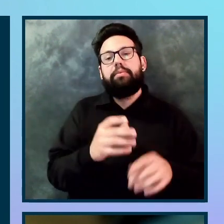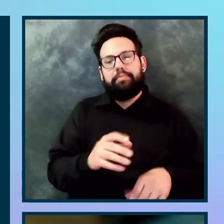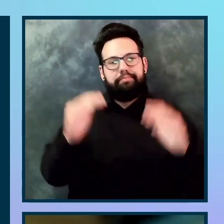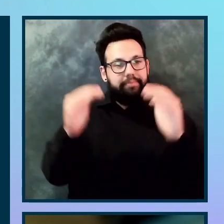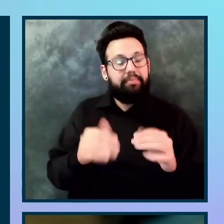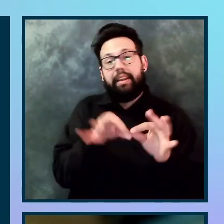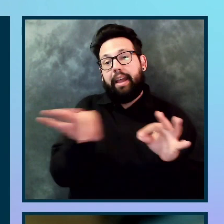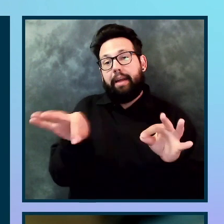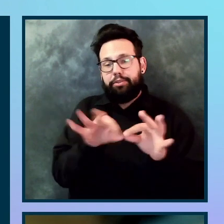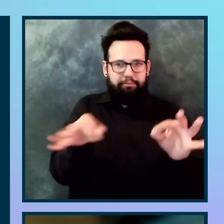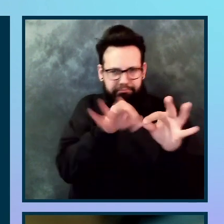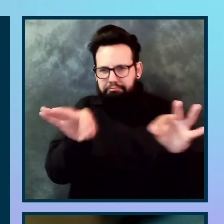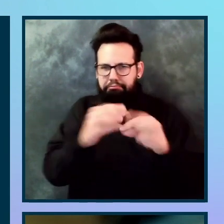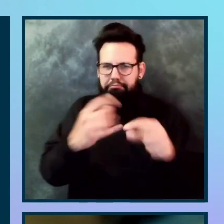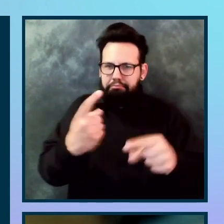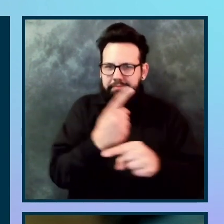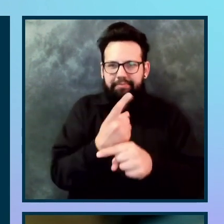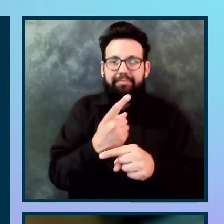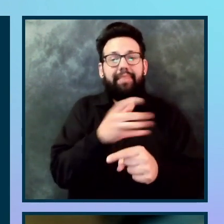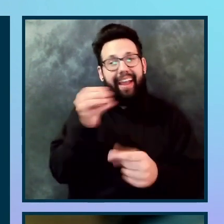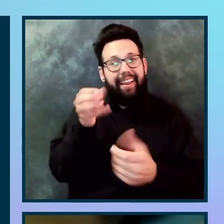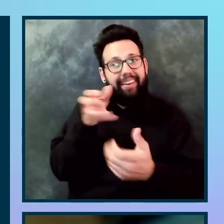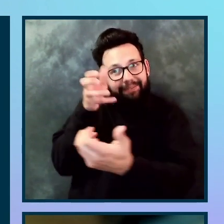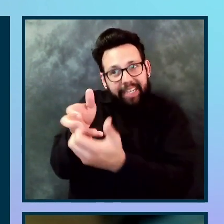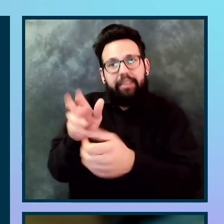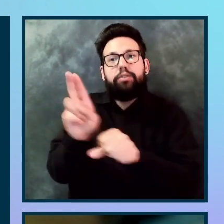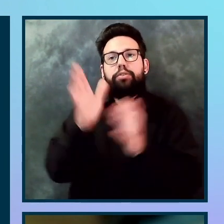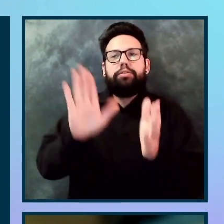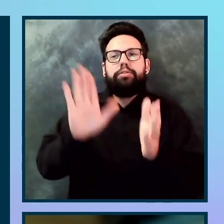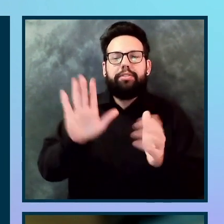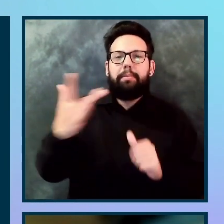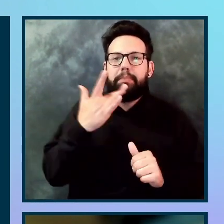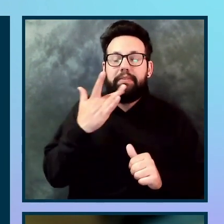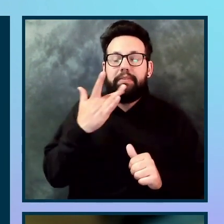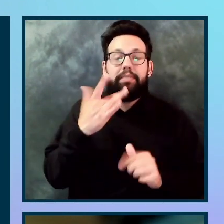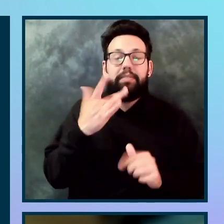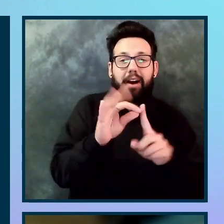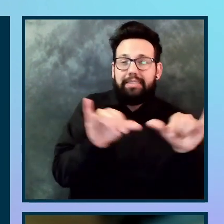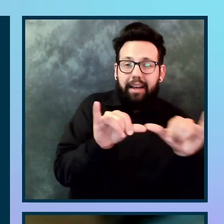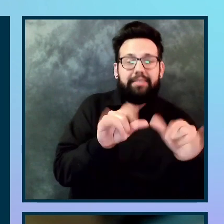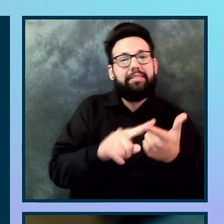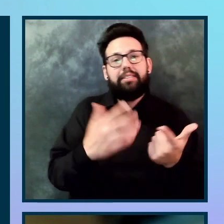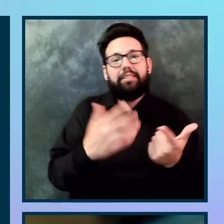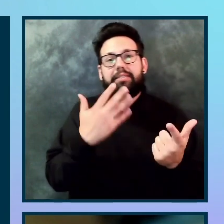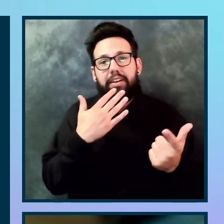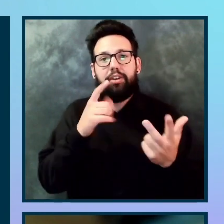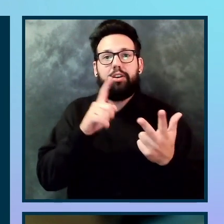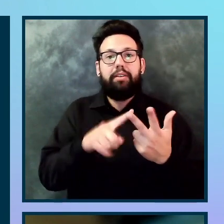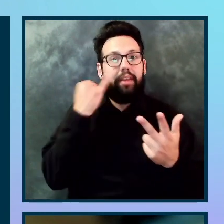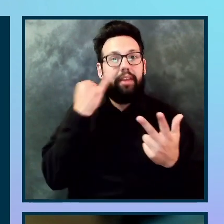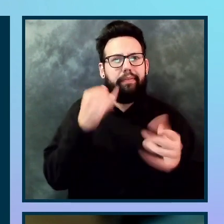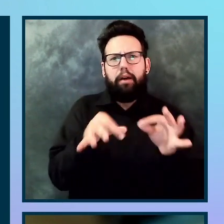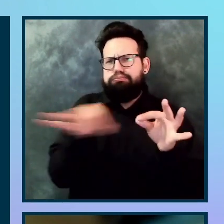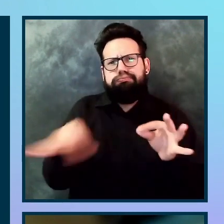And users should be able to customize their captions. For example, the font size, the color, how many lines, the verbosity, and the location